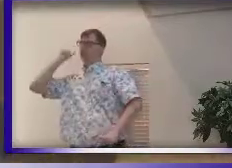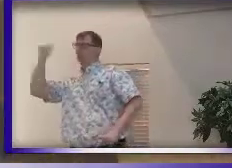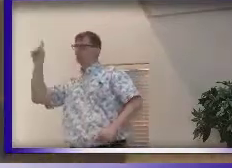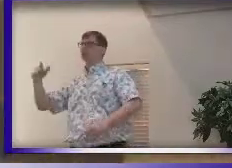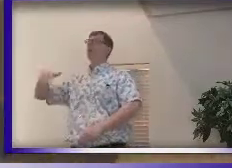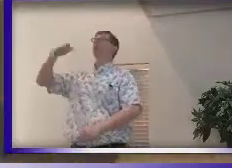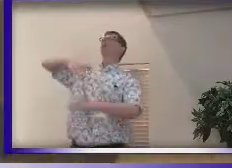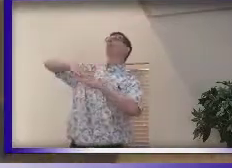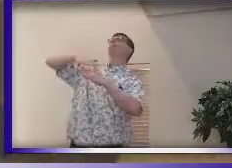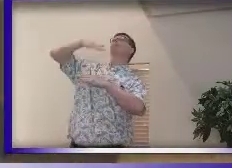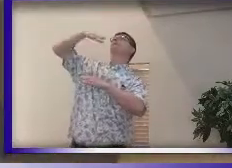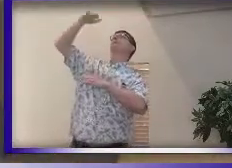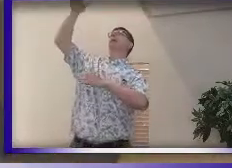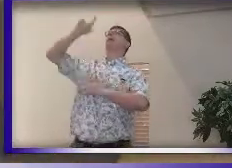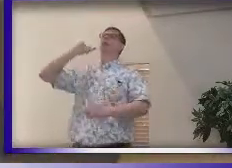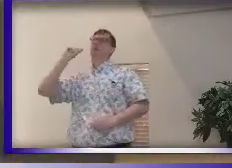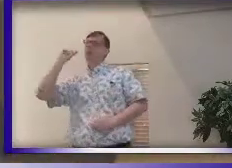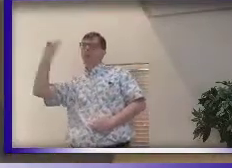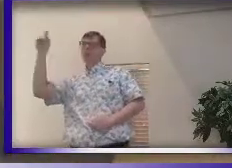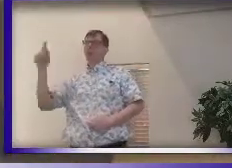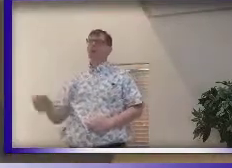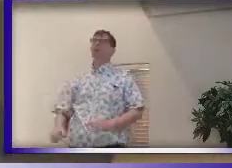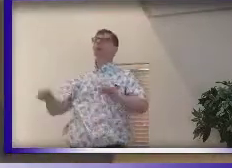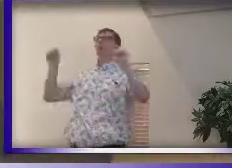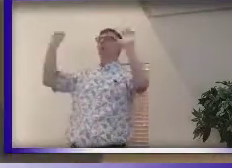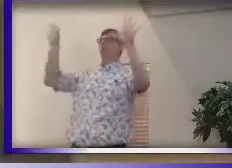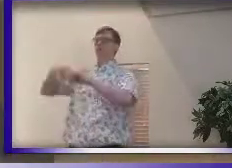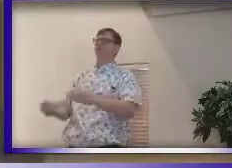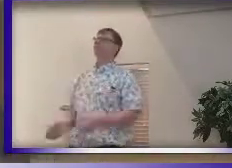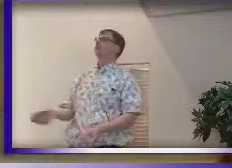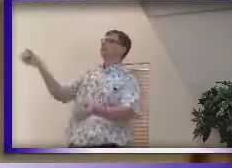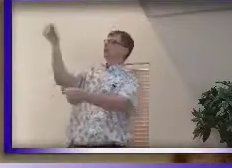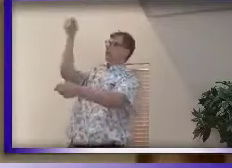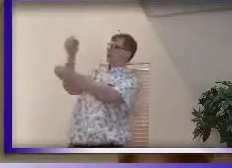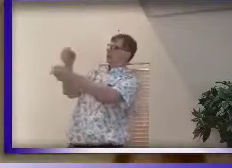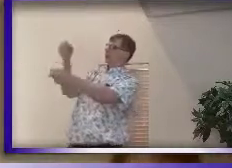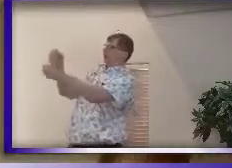business with. Because if God don't think stuff's funny,